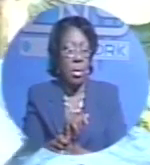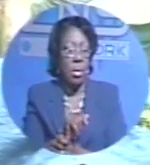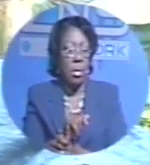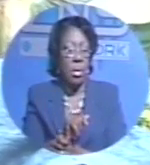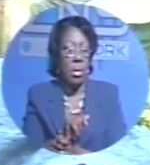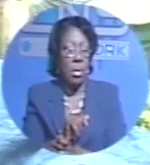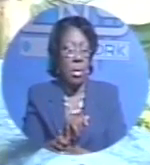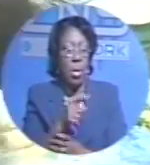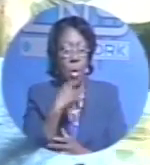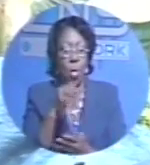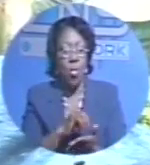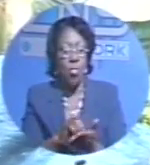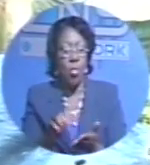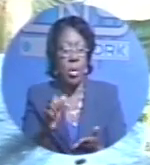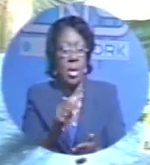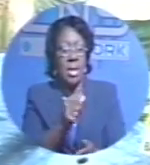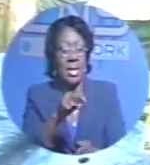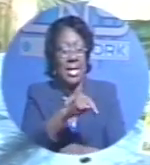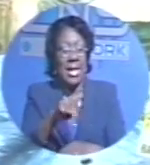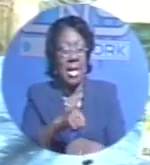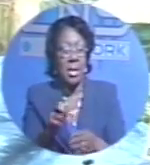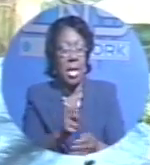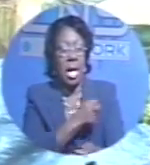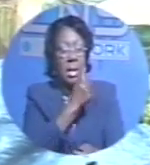Okay. Who wrote the national anthem?